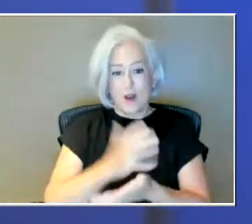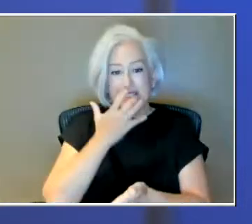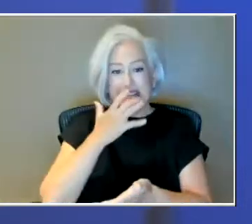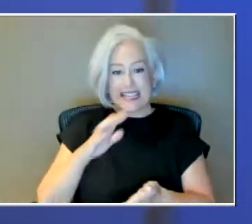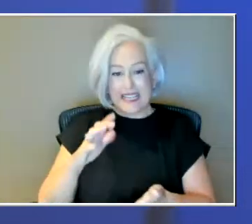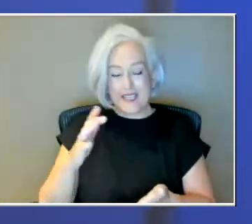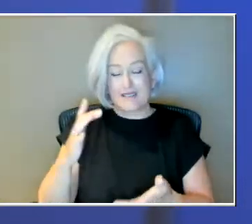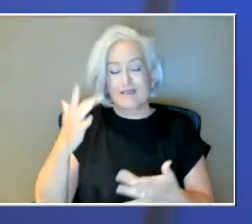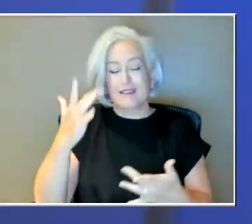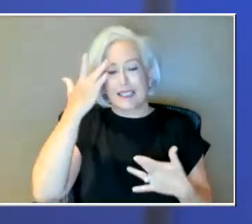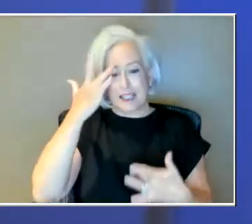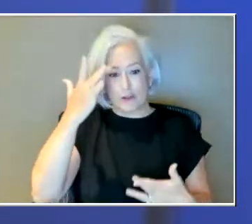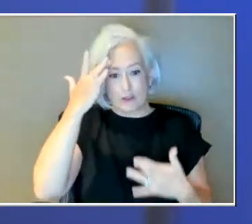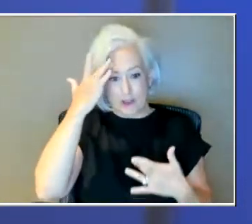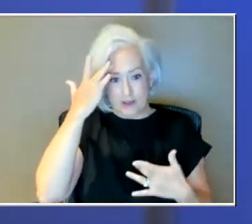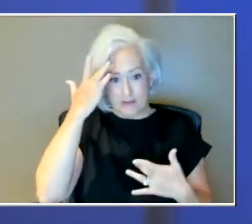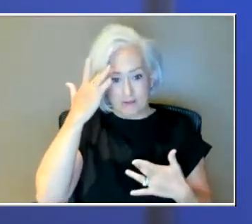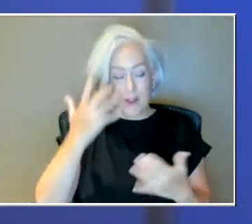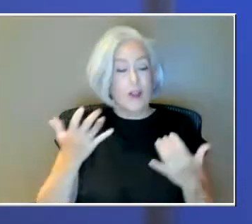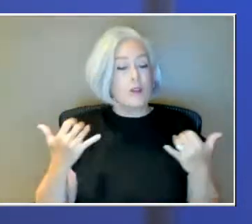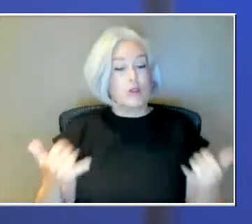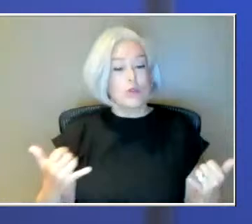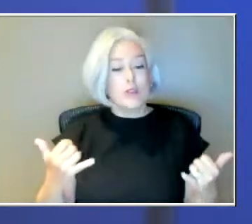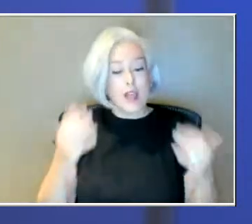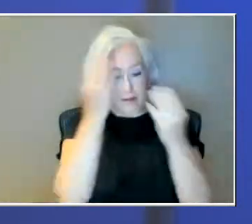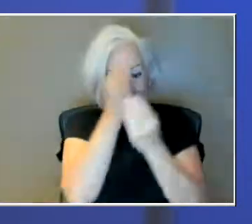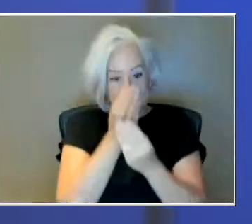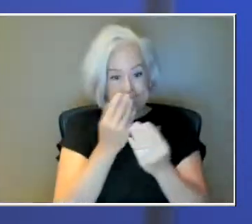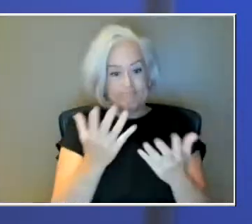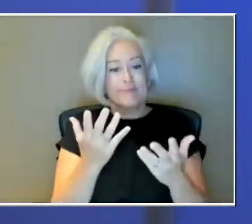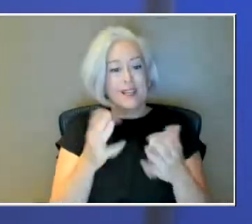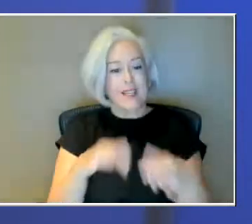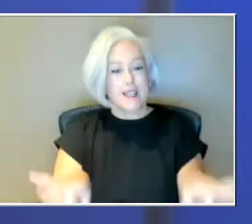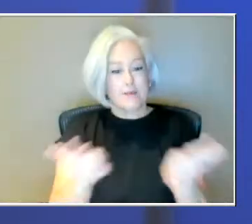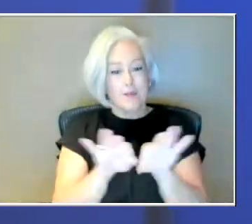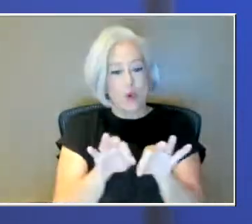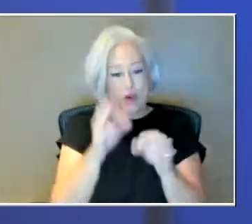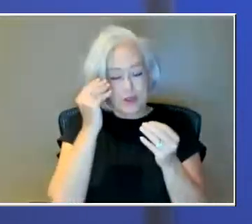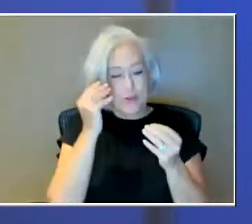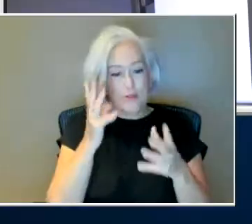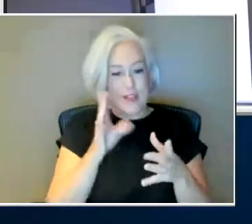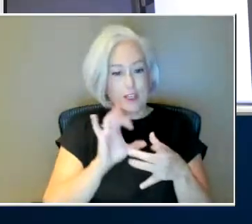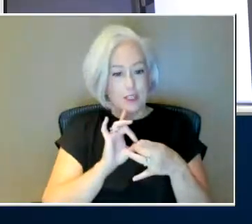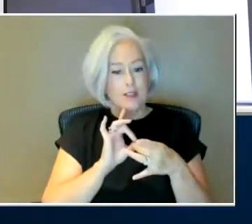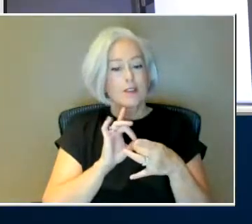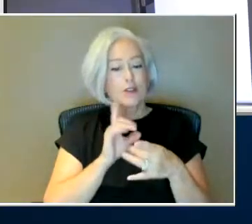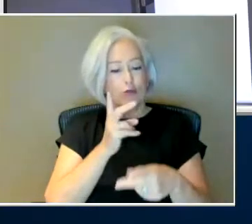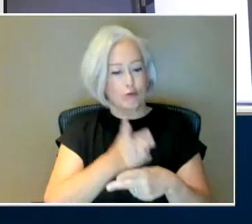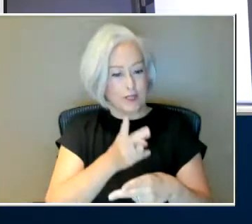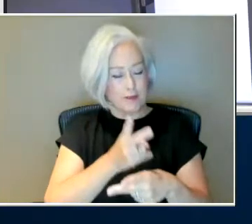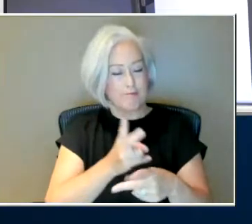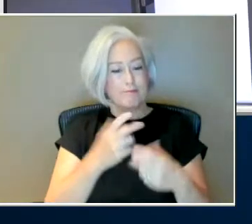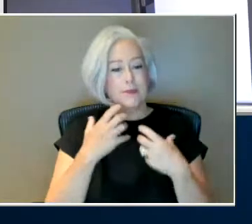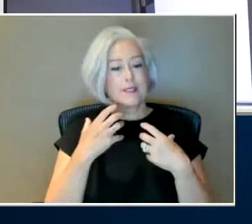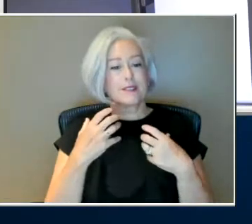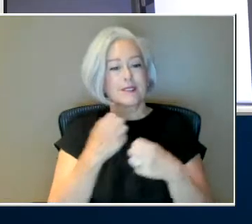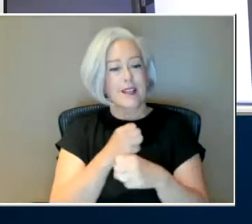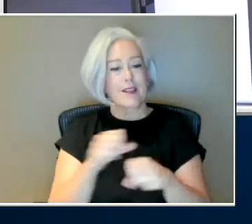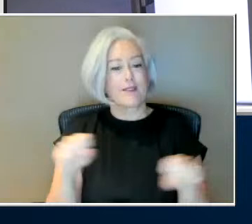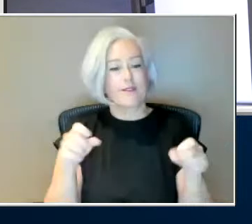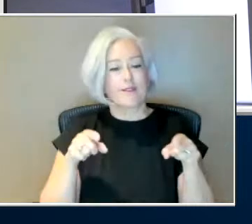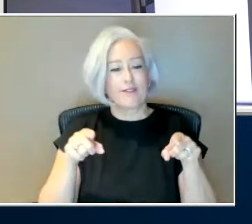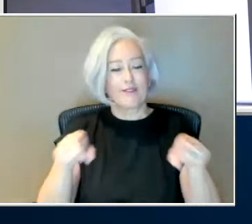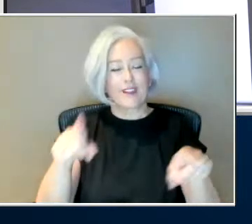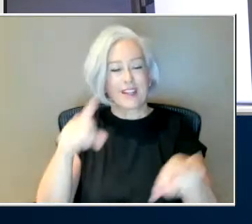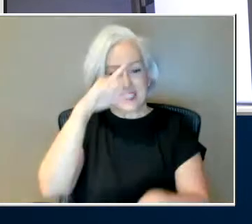are focused on giving you valuable information to keep you and your loved ones safe this summer. We have a great lineup of experts with us this